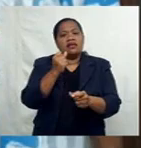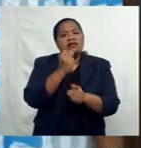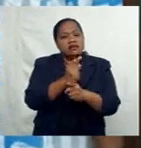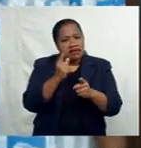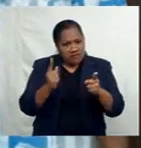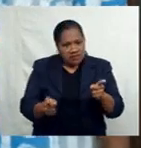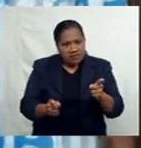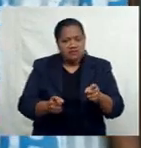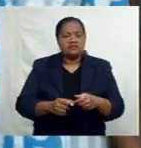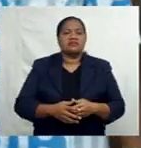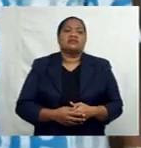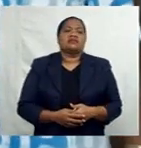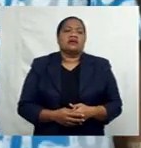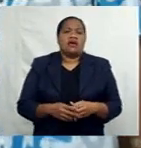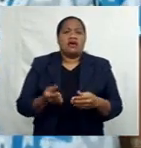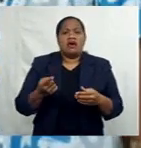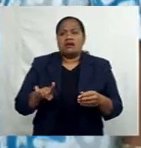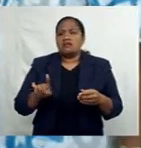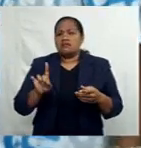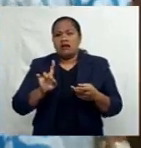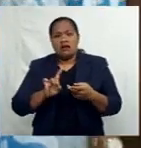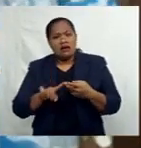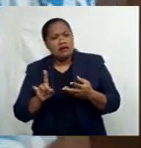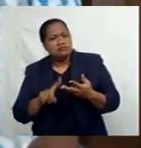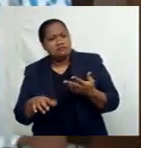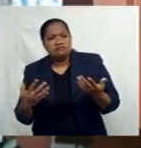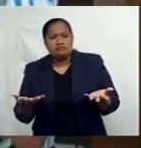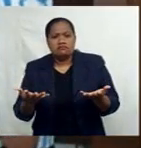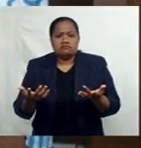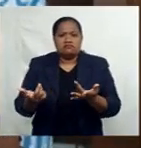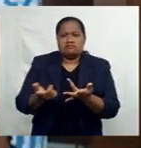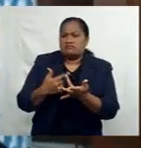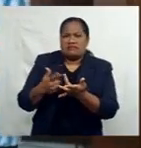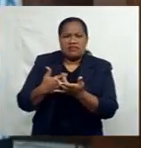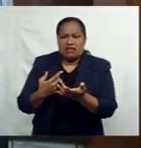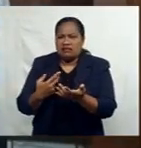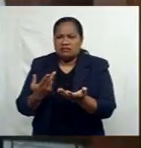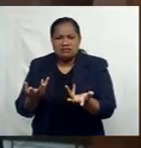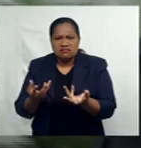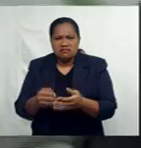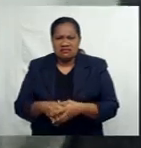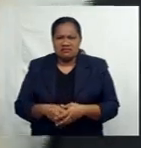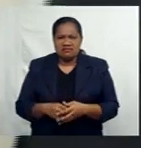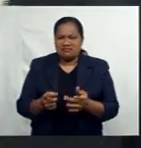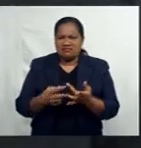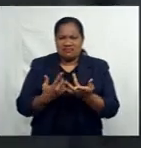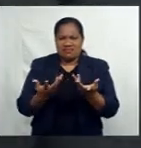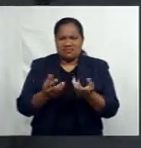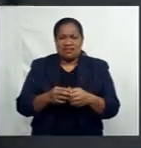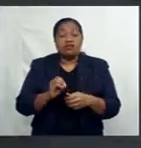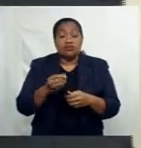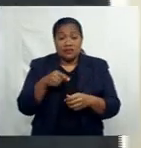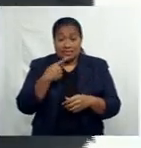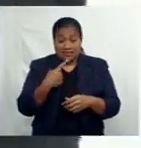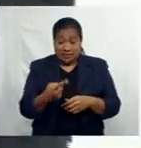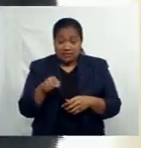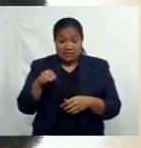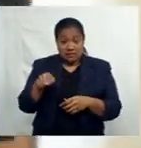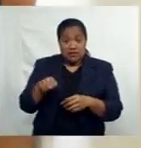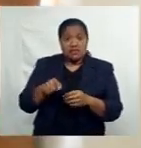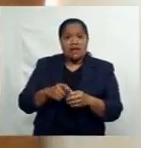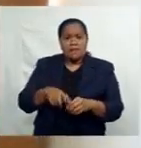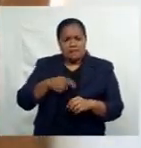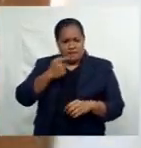the, the token dagger culture within SADELPA. He further claims that personal and